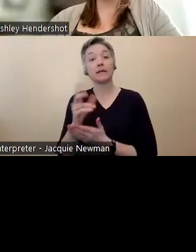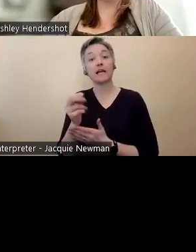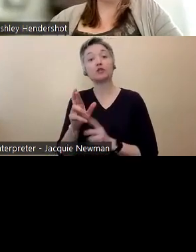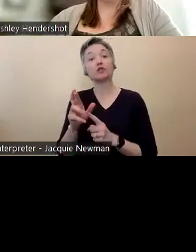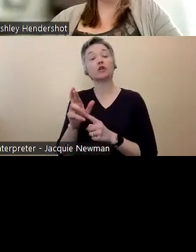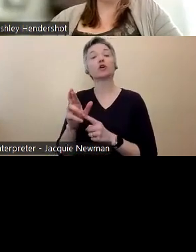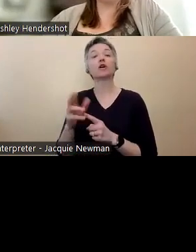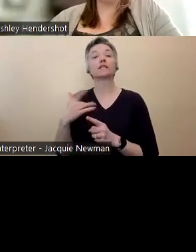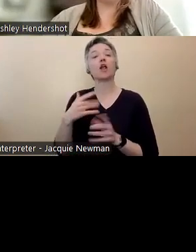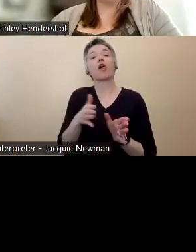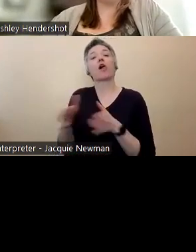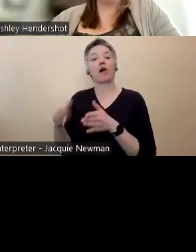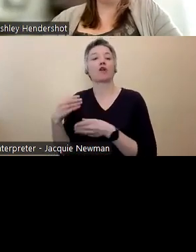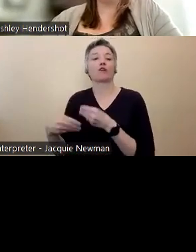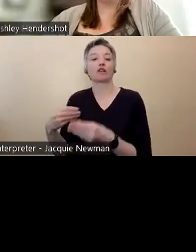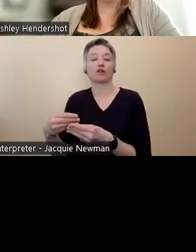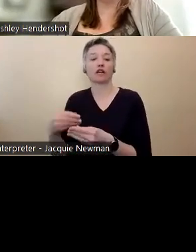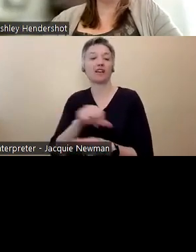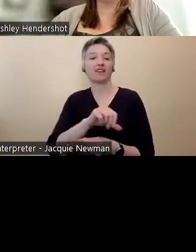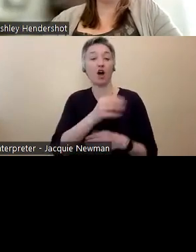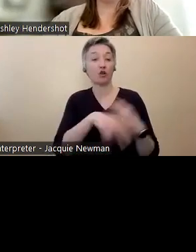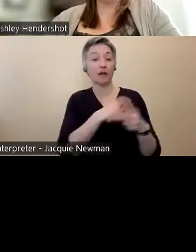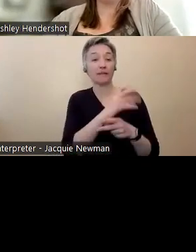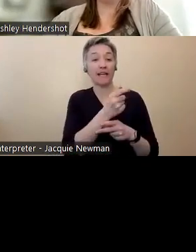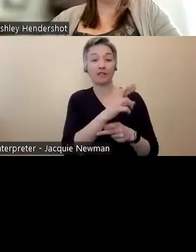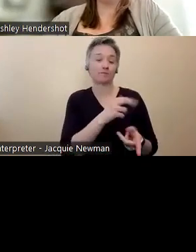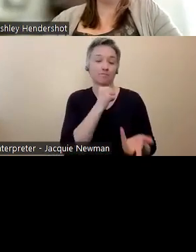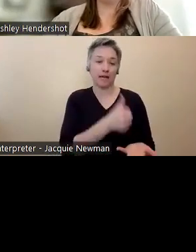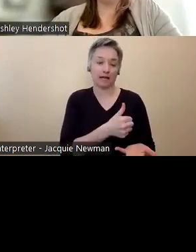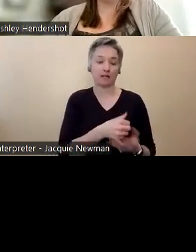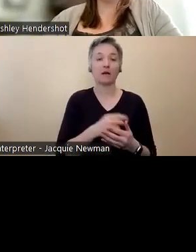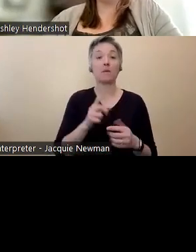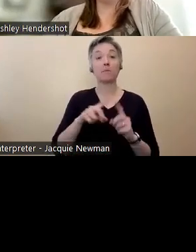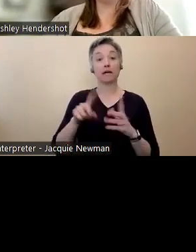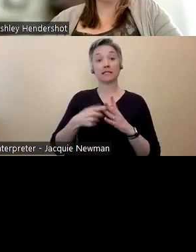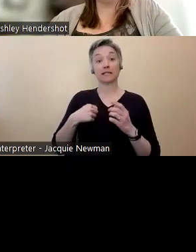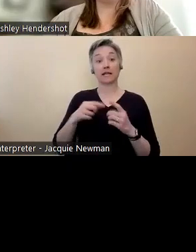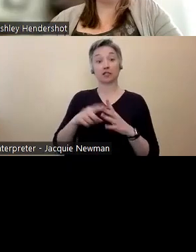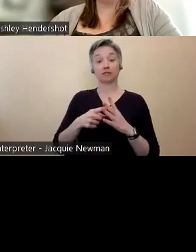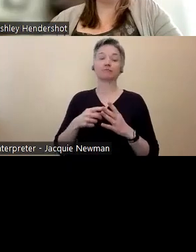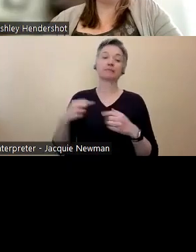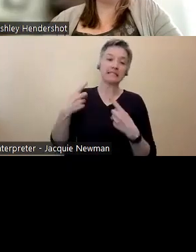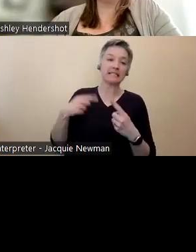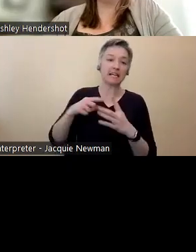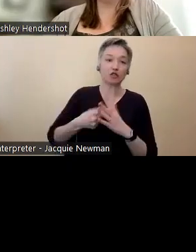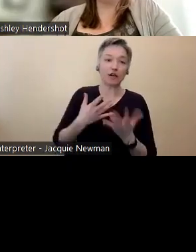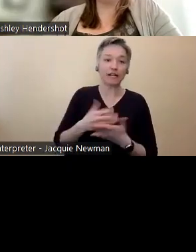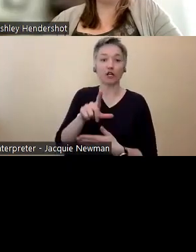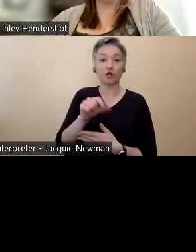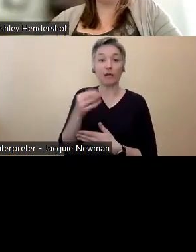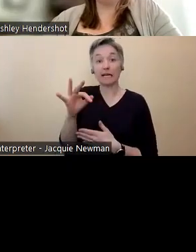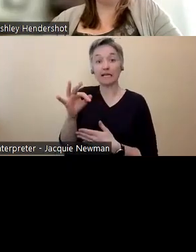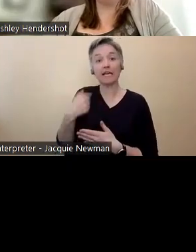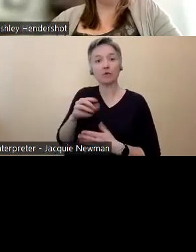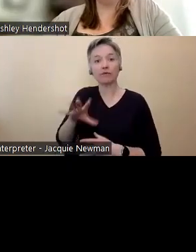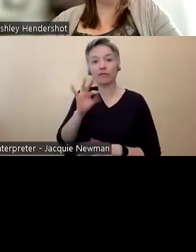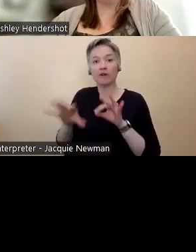than others, but I will say that since starting in 2019, we're finding out about more connections and more cancer risks that